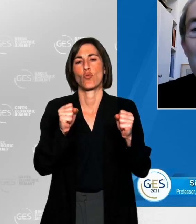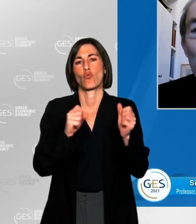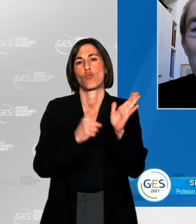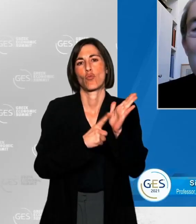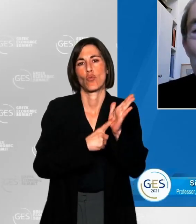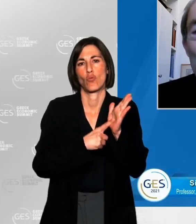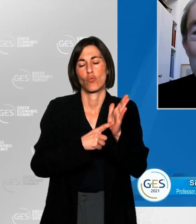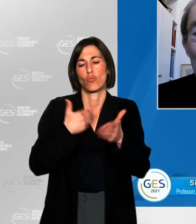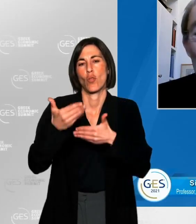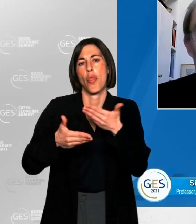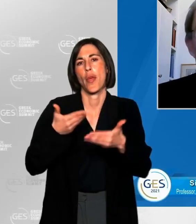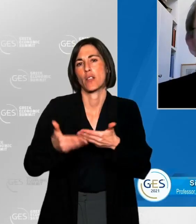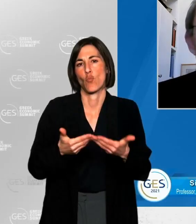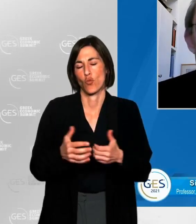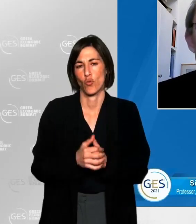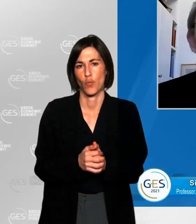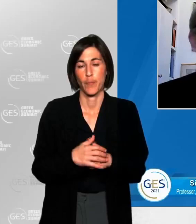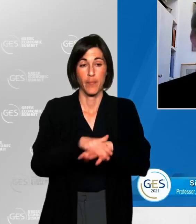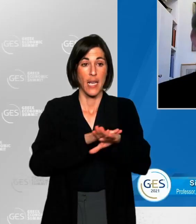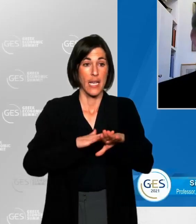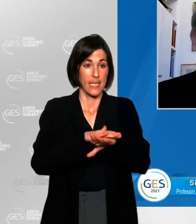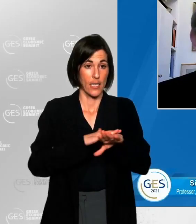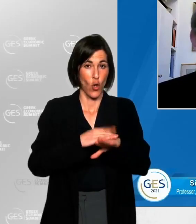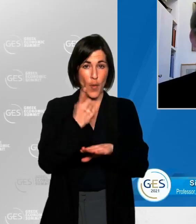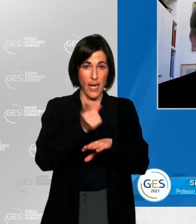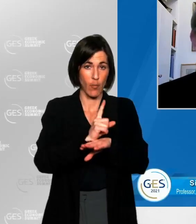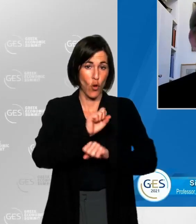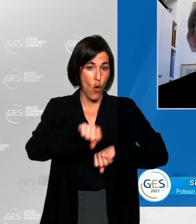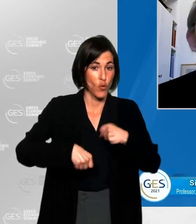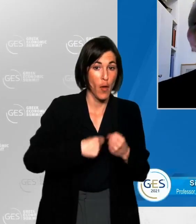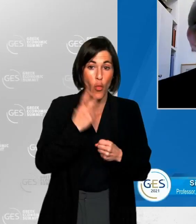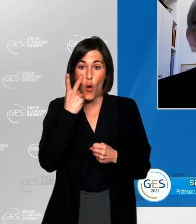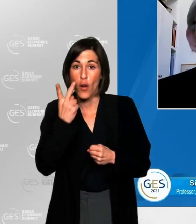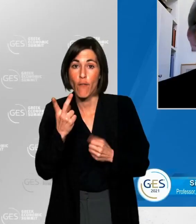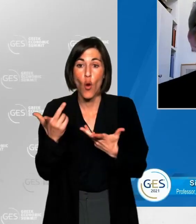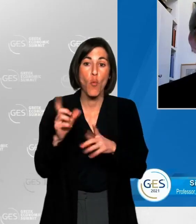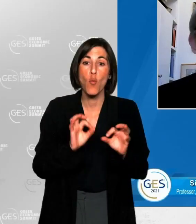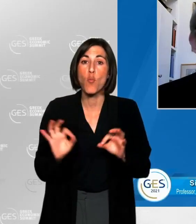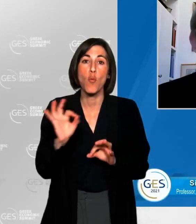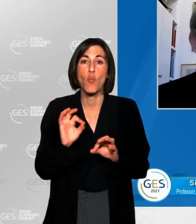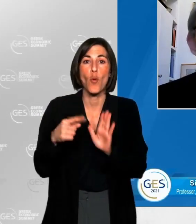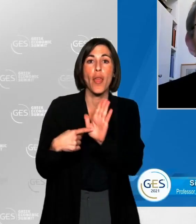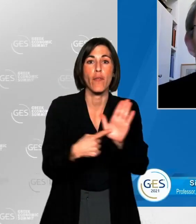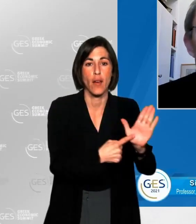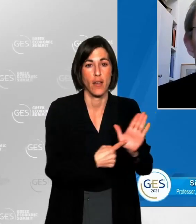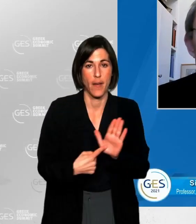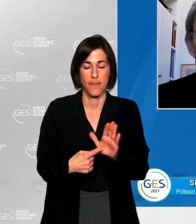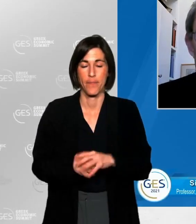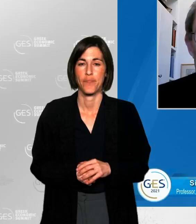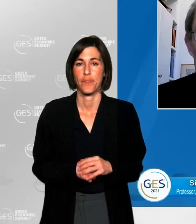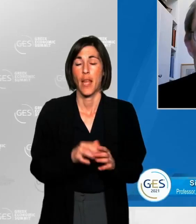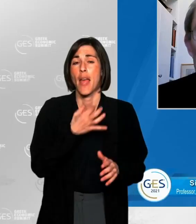something went in with my technology here. We don't all need to innovate. What we need to do,